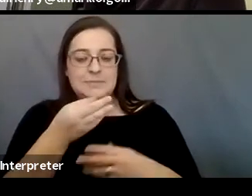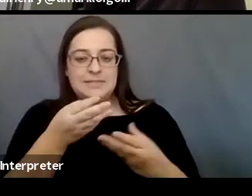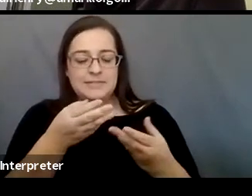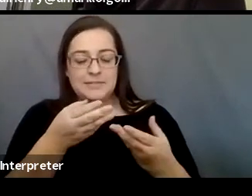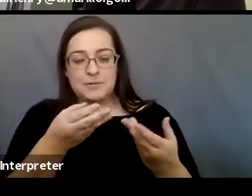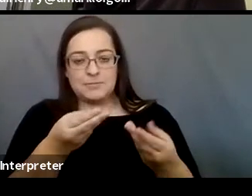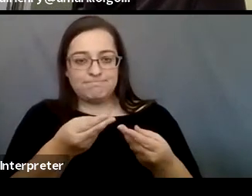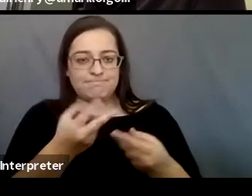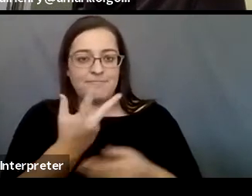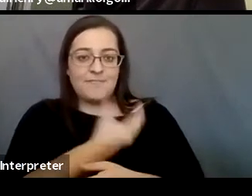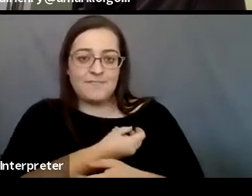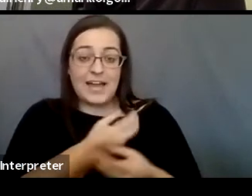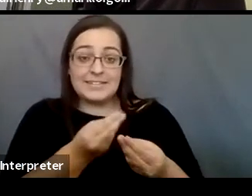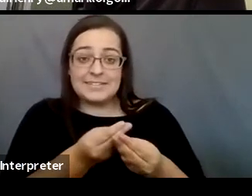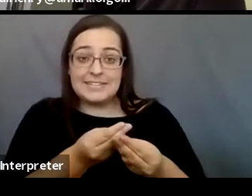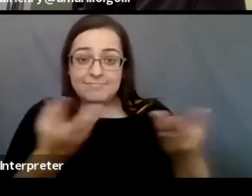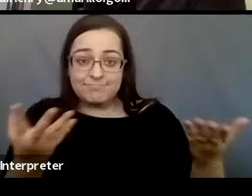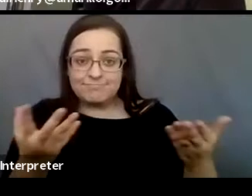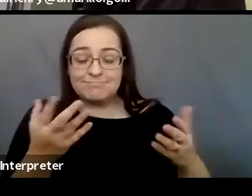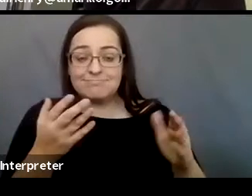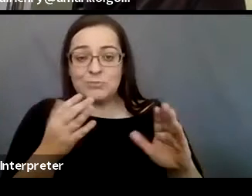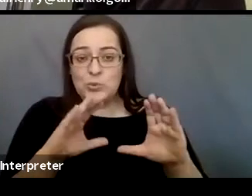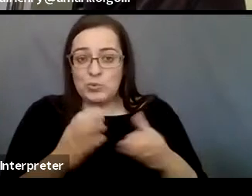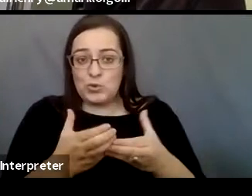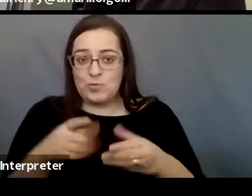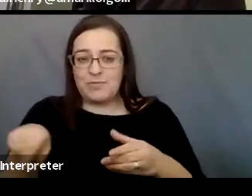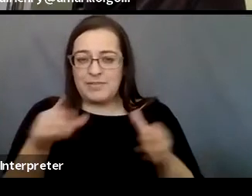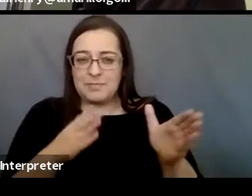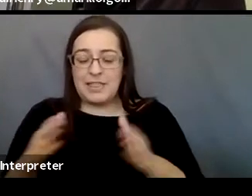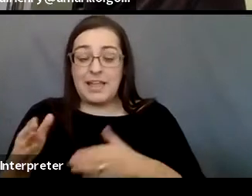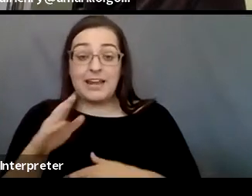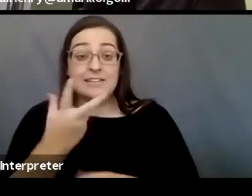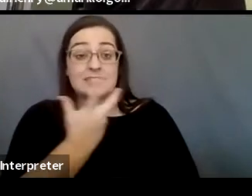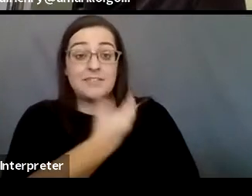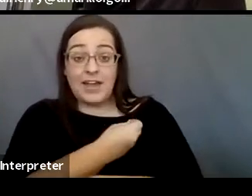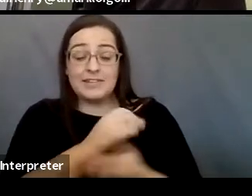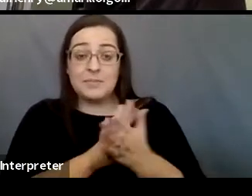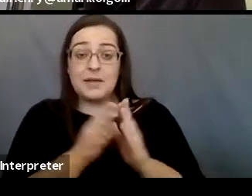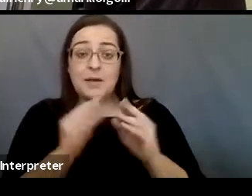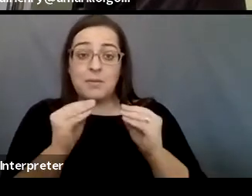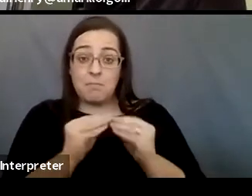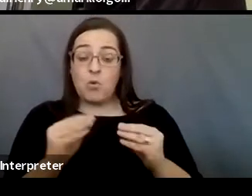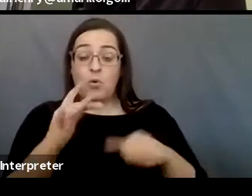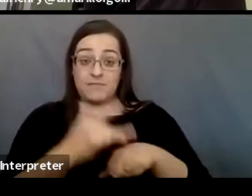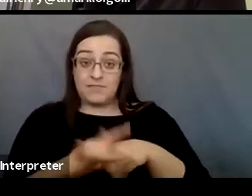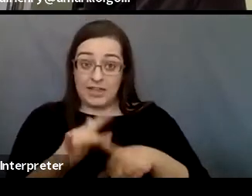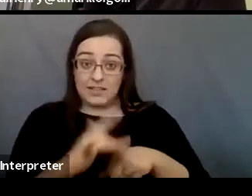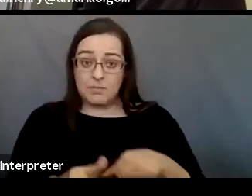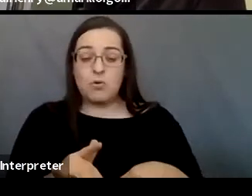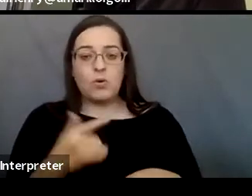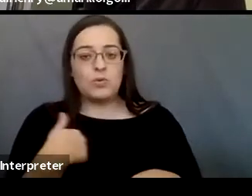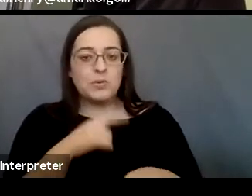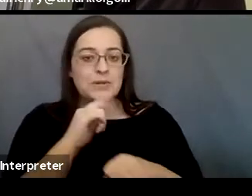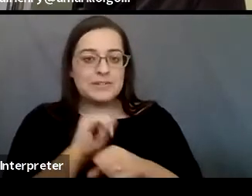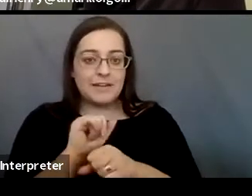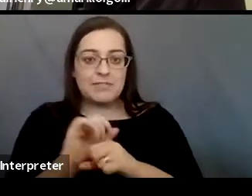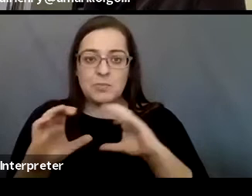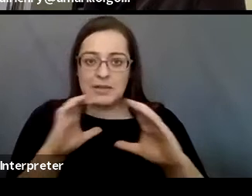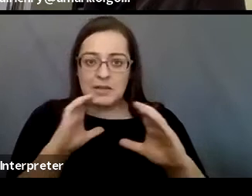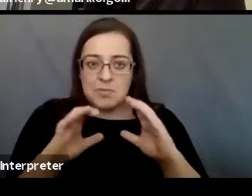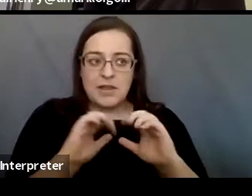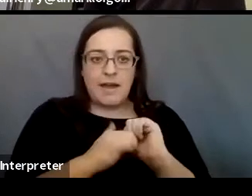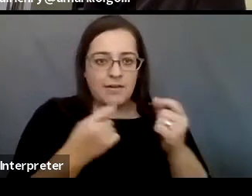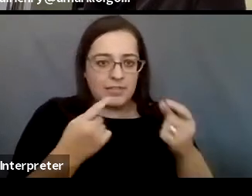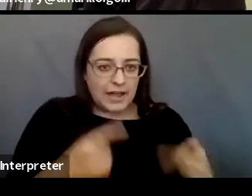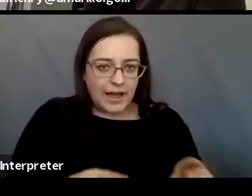panel. So as those vaccines become more widely available, we're definitely going to be able to communicate how that's going to